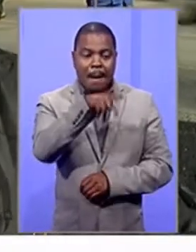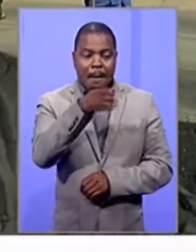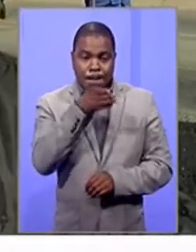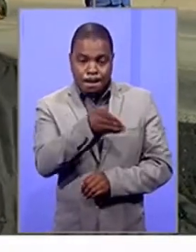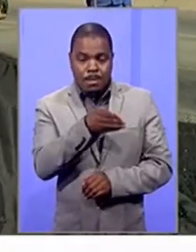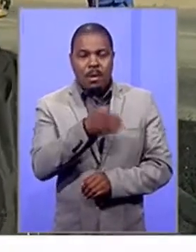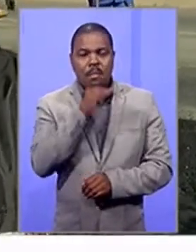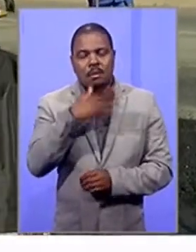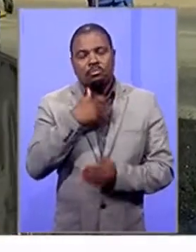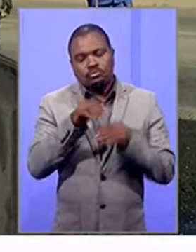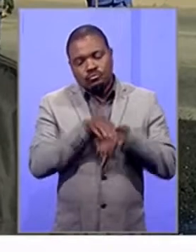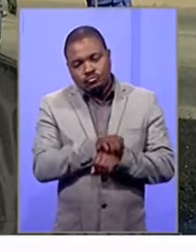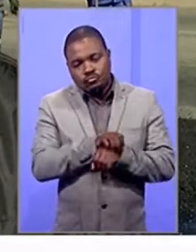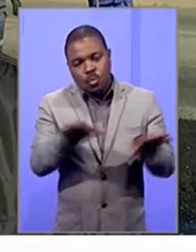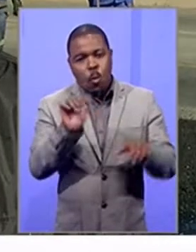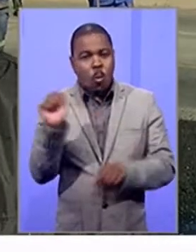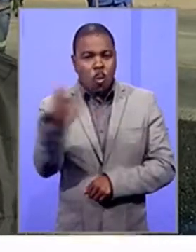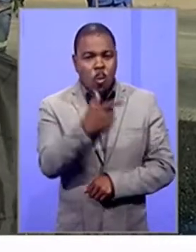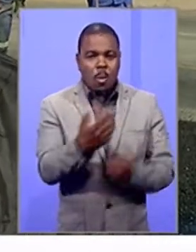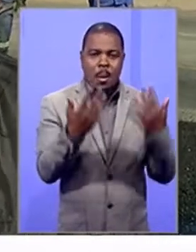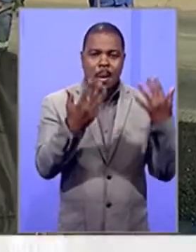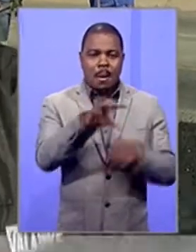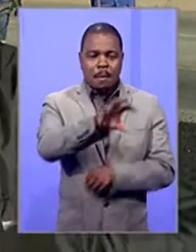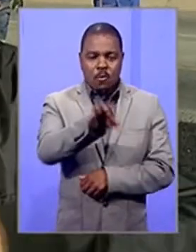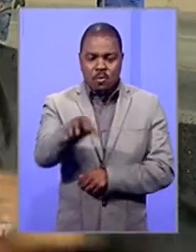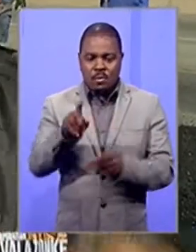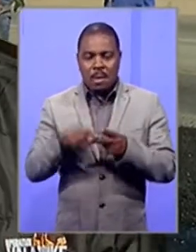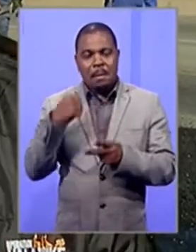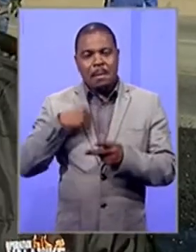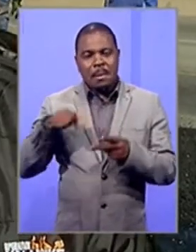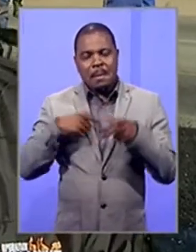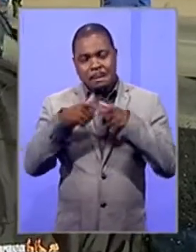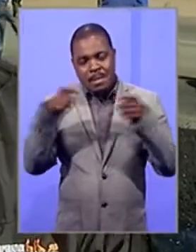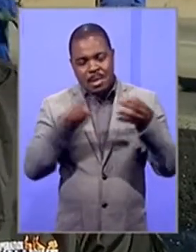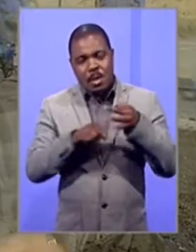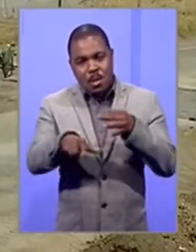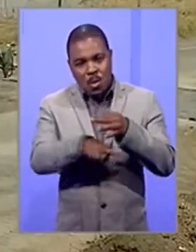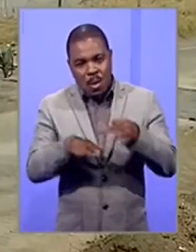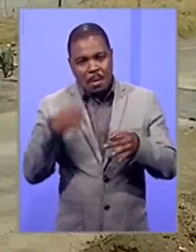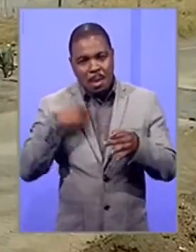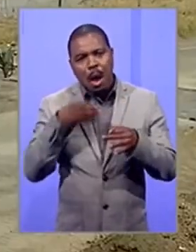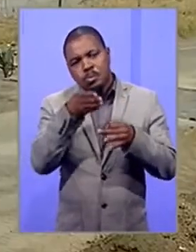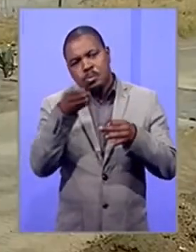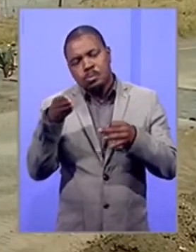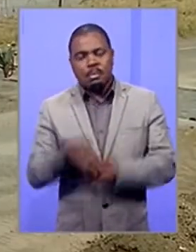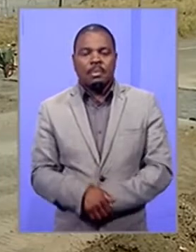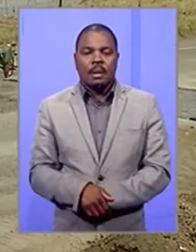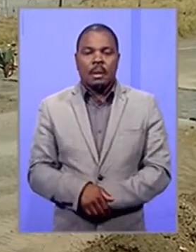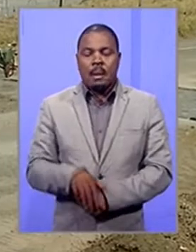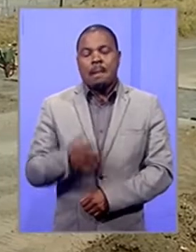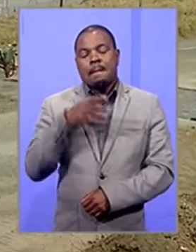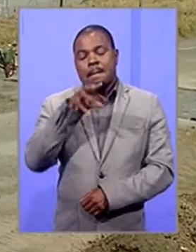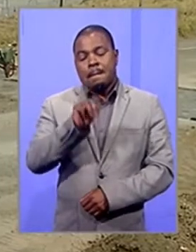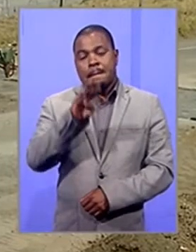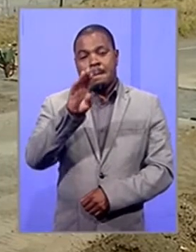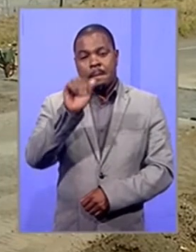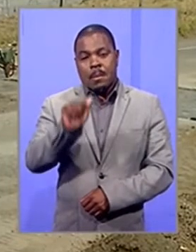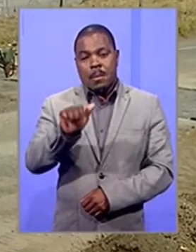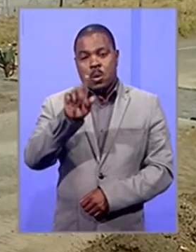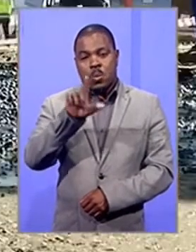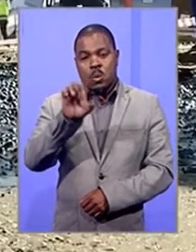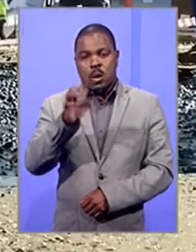out currently to all the 9 provinces and the metros and the local municipalities. Balula o re mohopolo ona ha se boikete